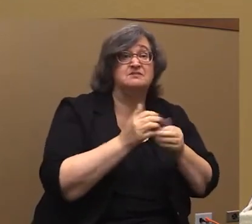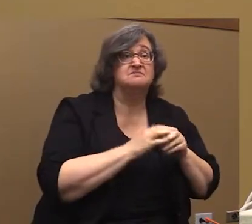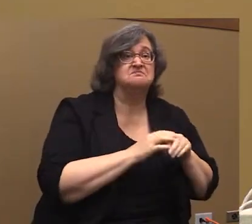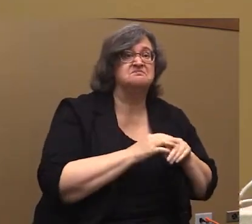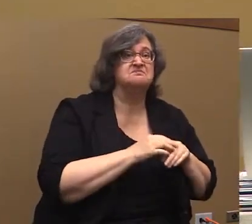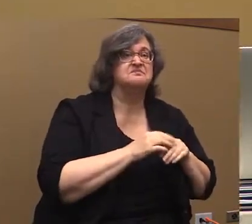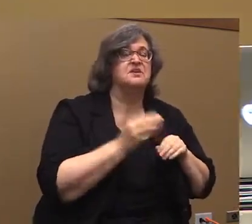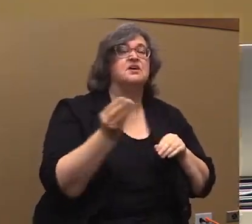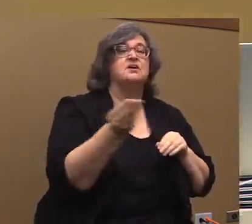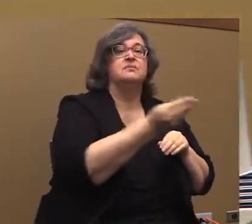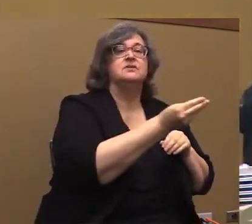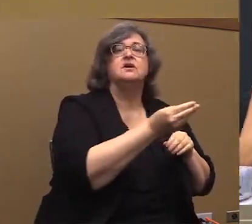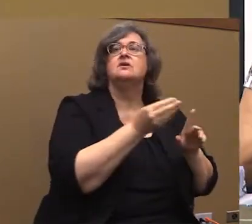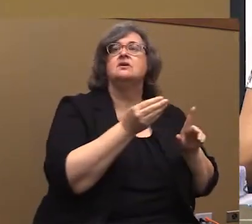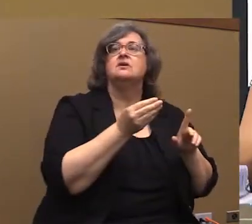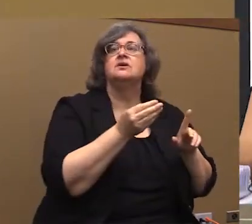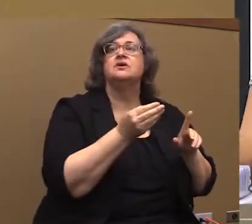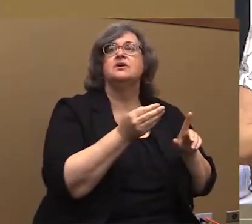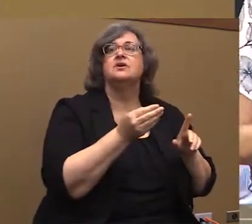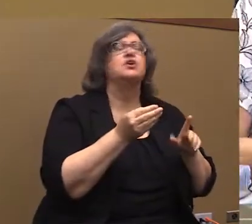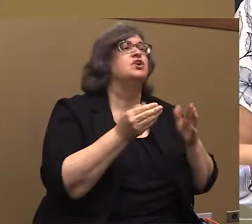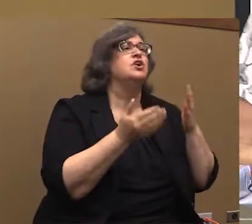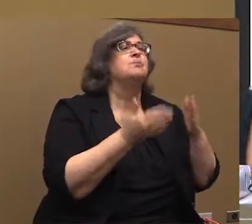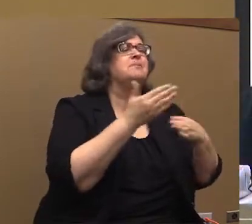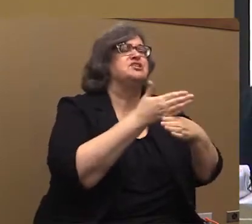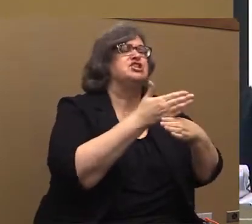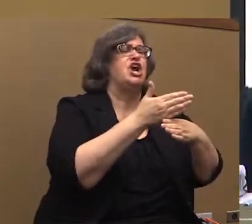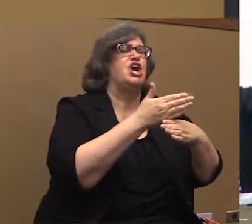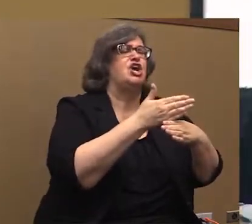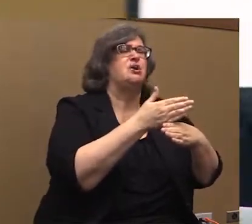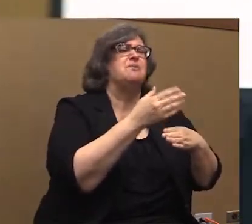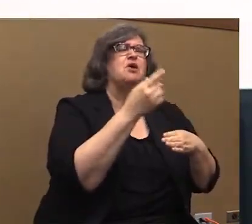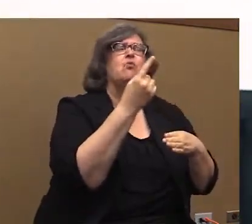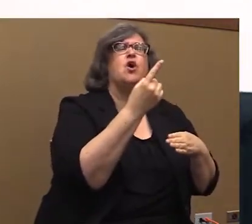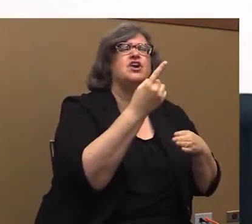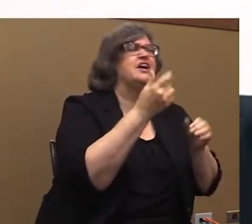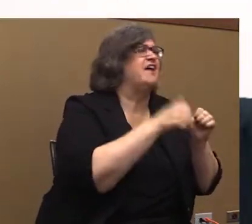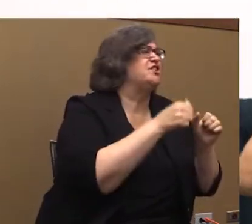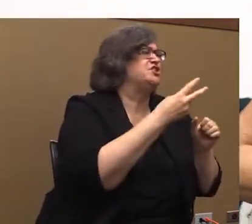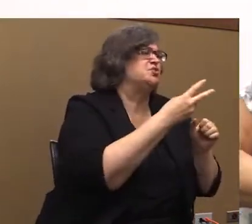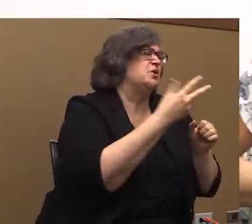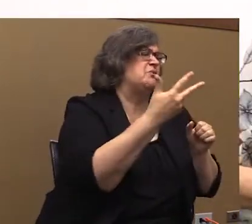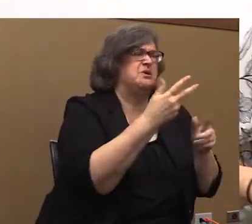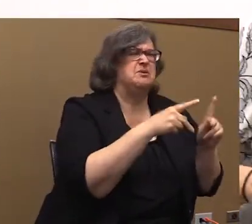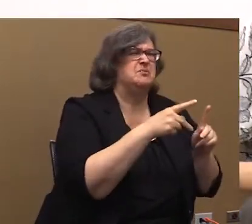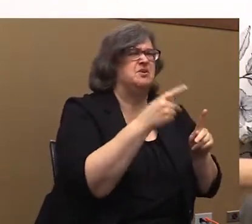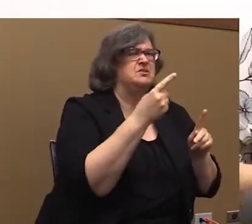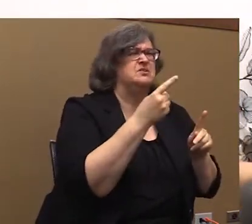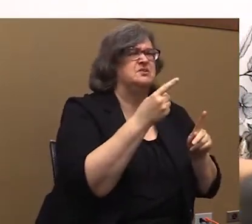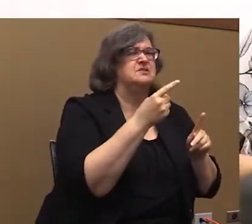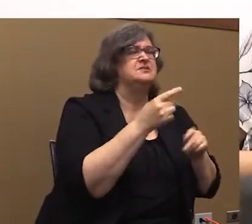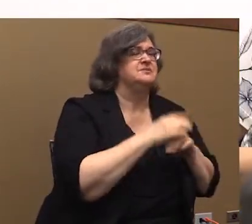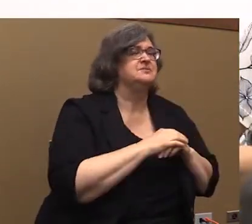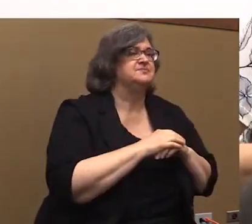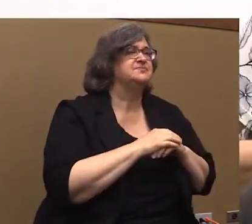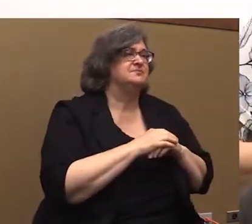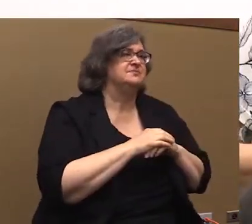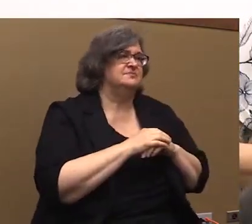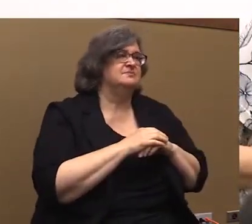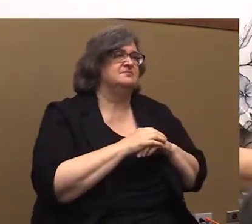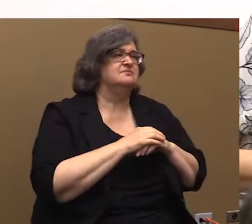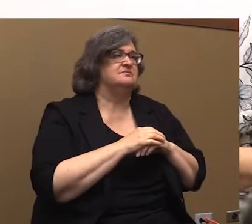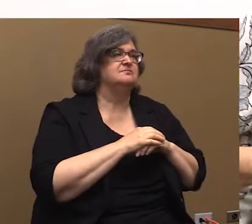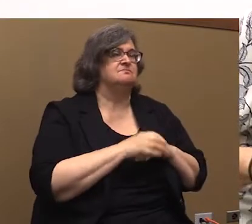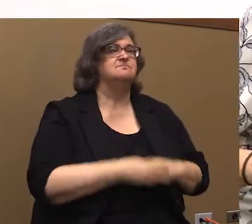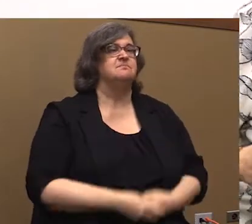going to pass this out. If I could have a little helper here to pass with me.